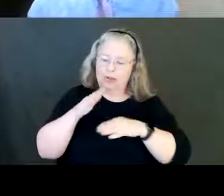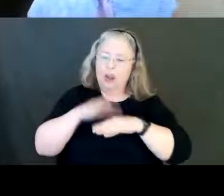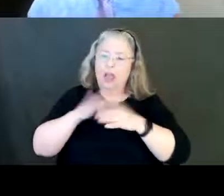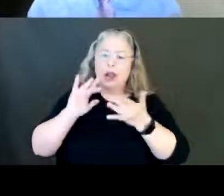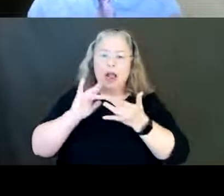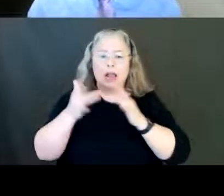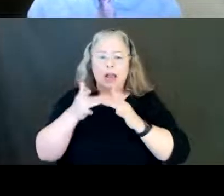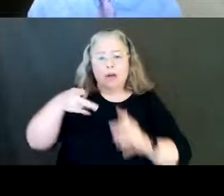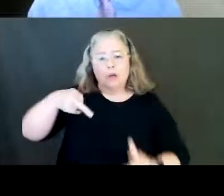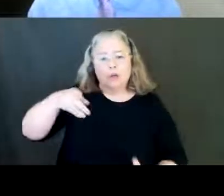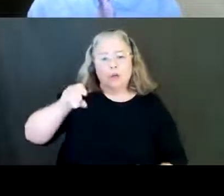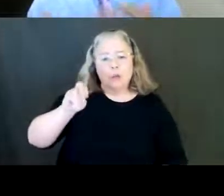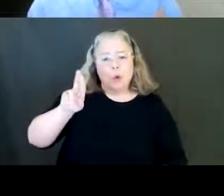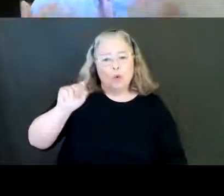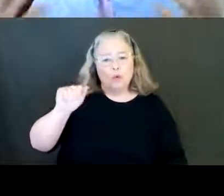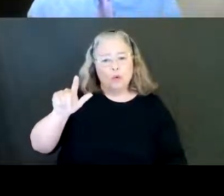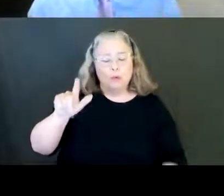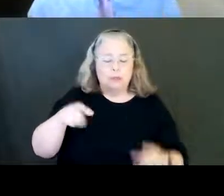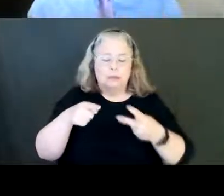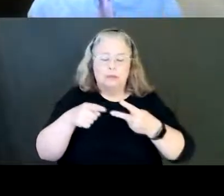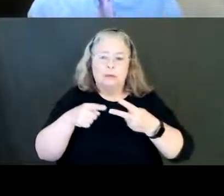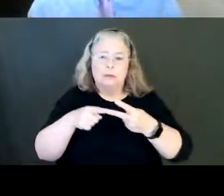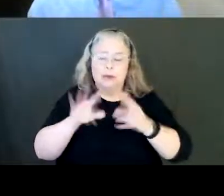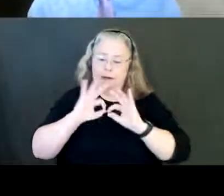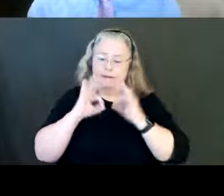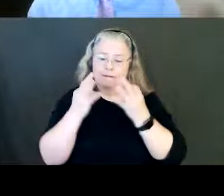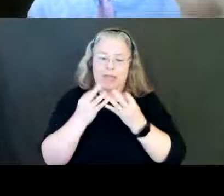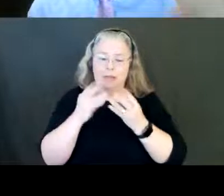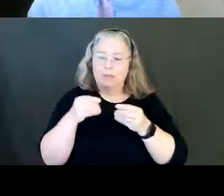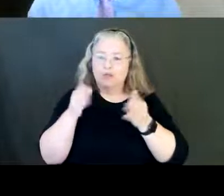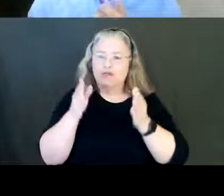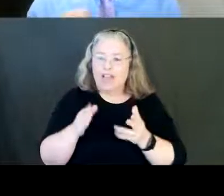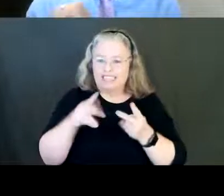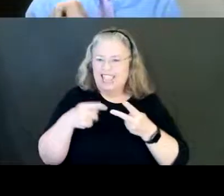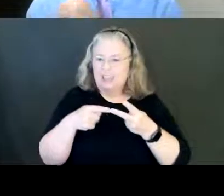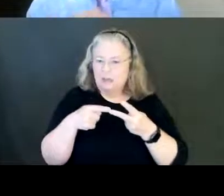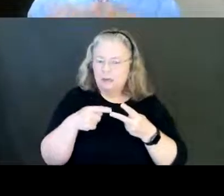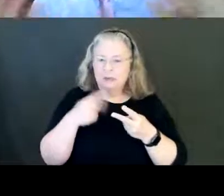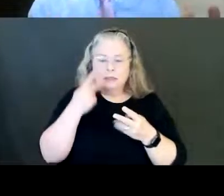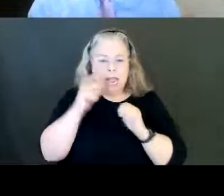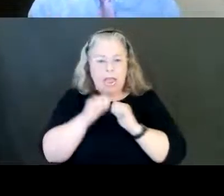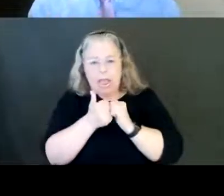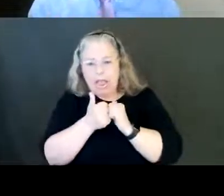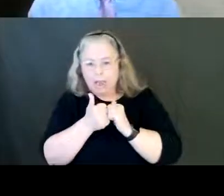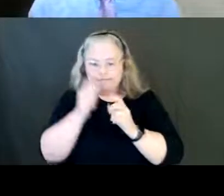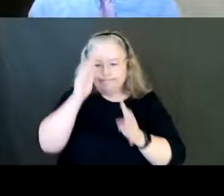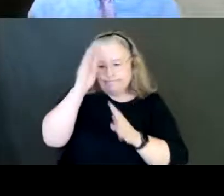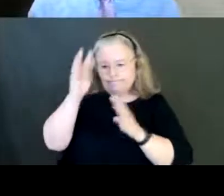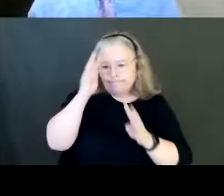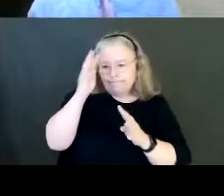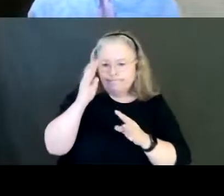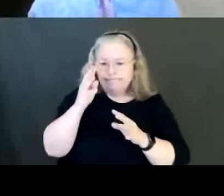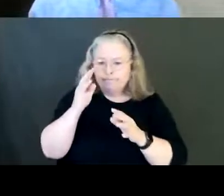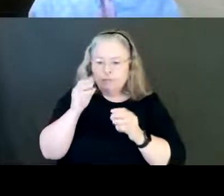our second area, of course, is families and providers. So looking to see how we can innovate on that